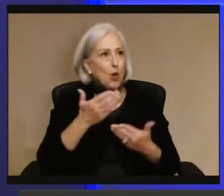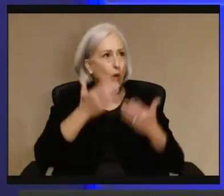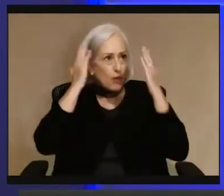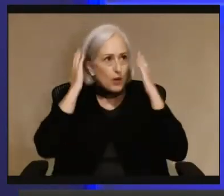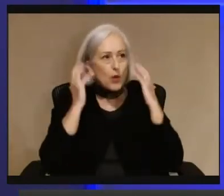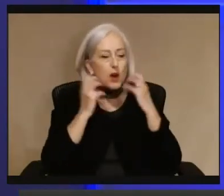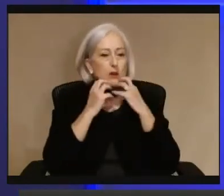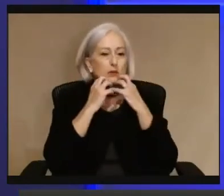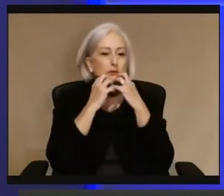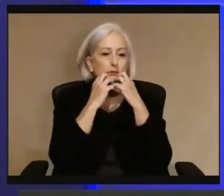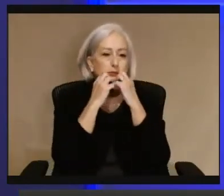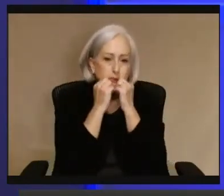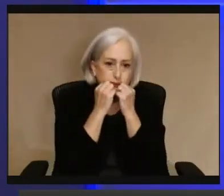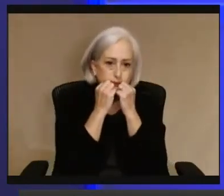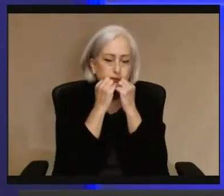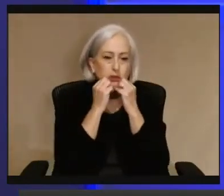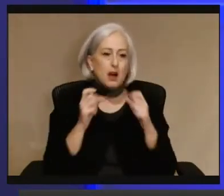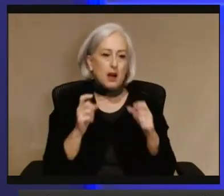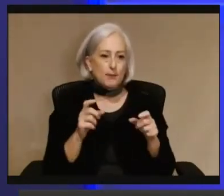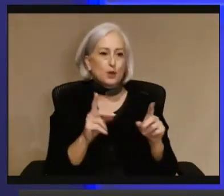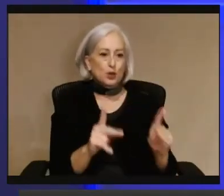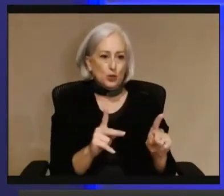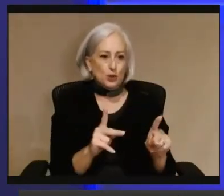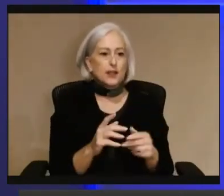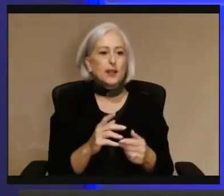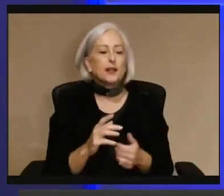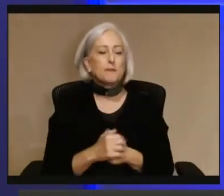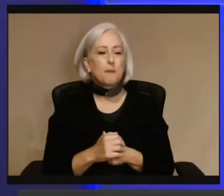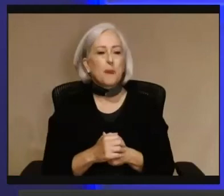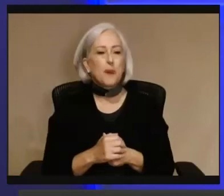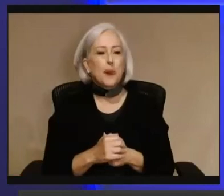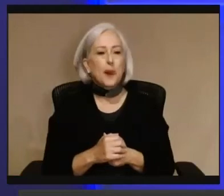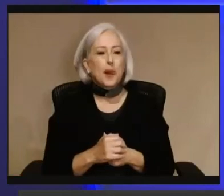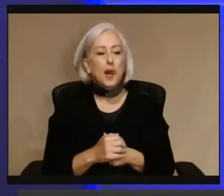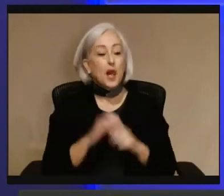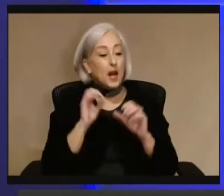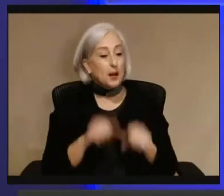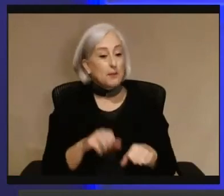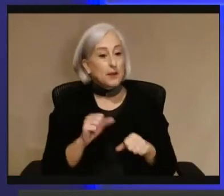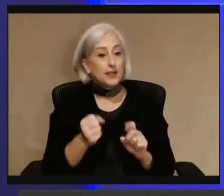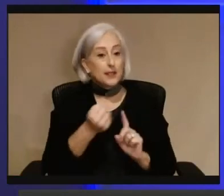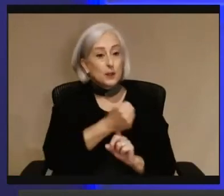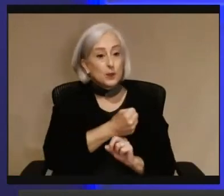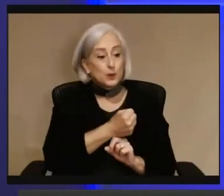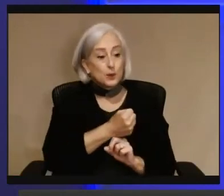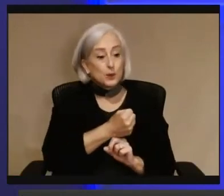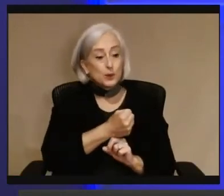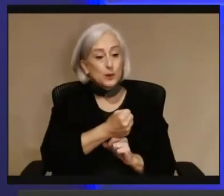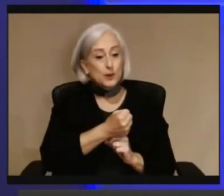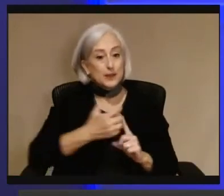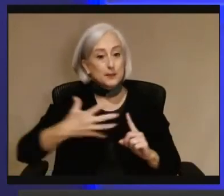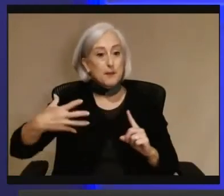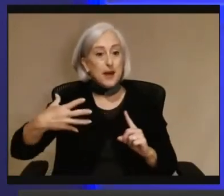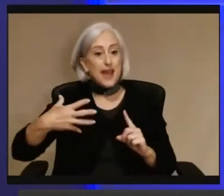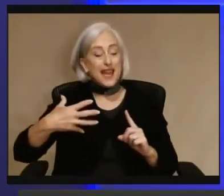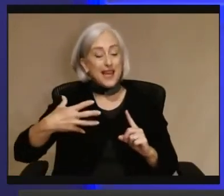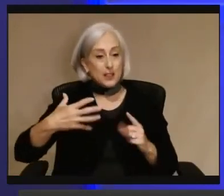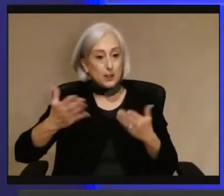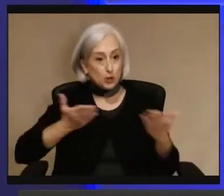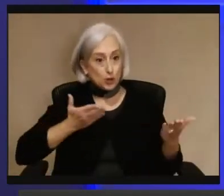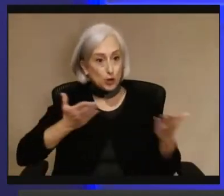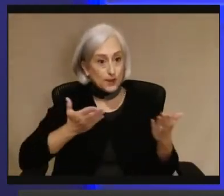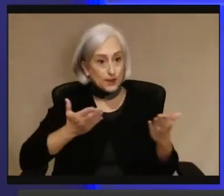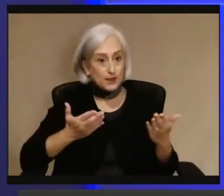me. And the ability to expand our services, because the need is so